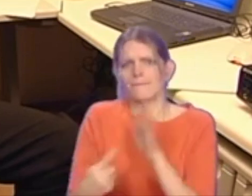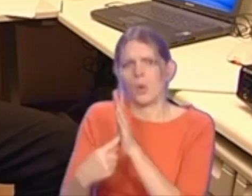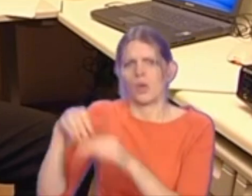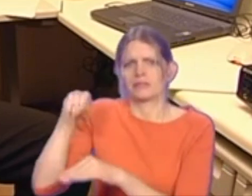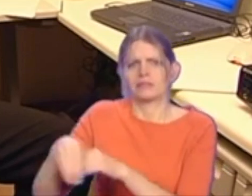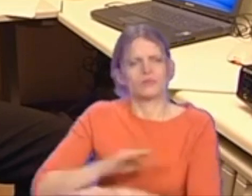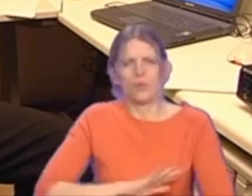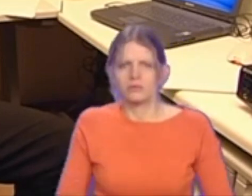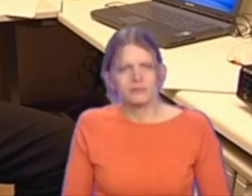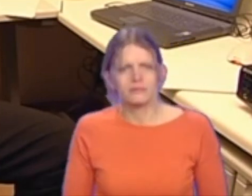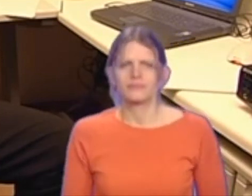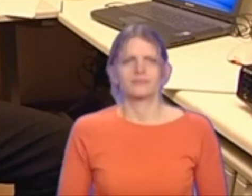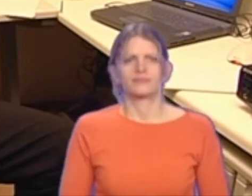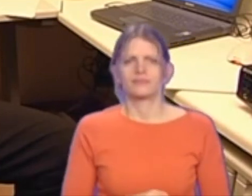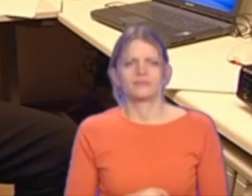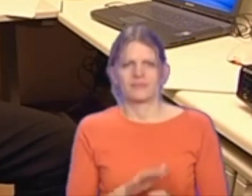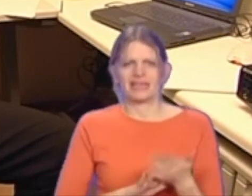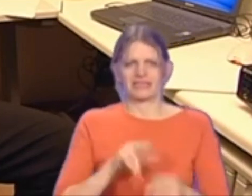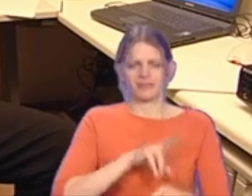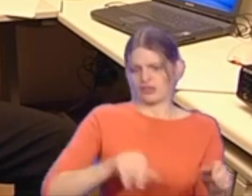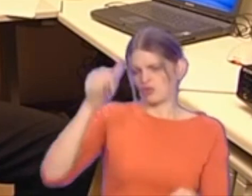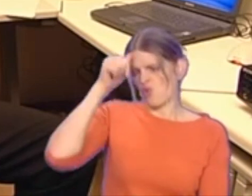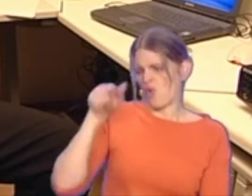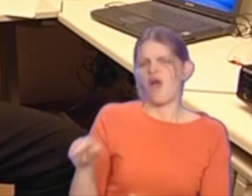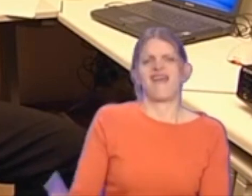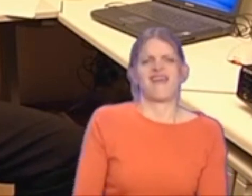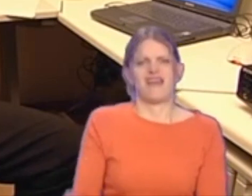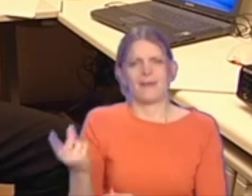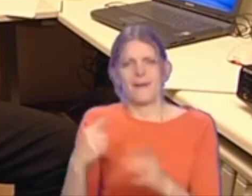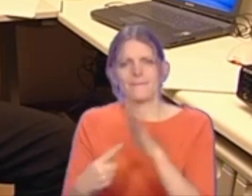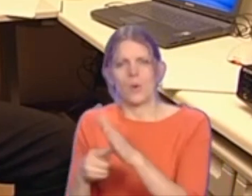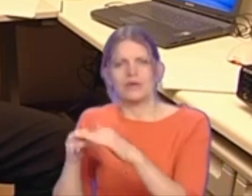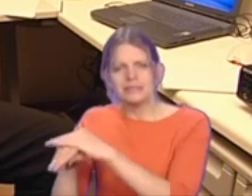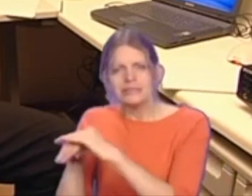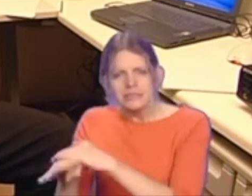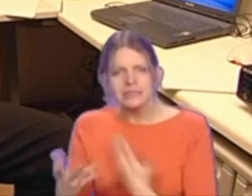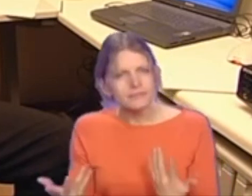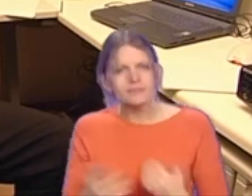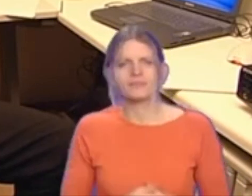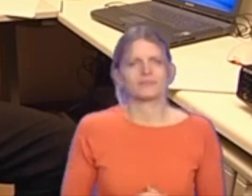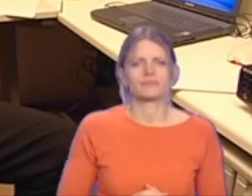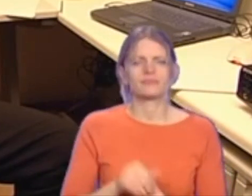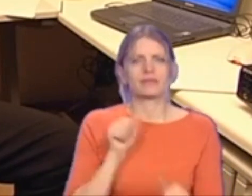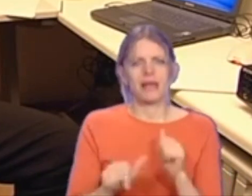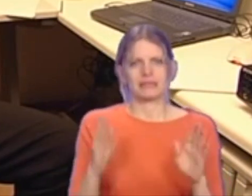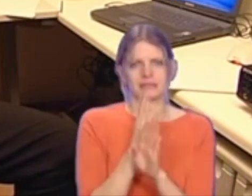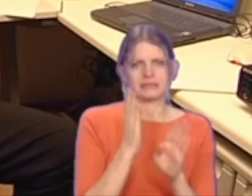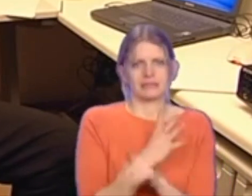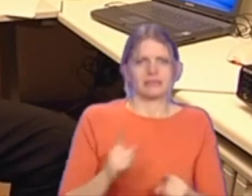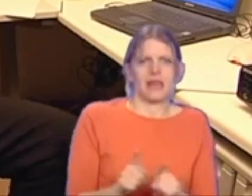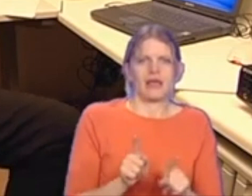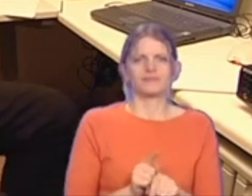or the police, don't use the ones known to them. The piece of green string trapped between the door and its frame is known to every service in the